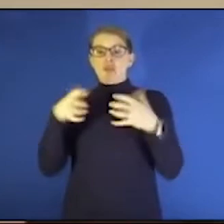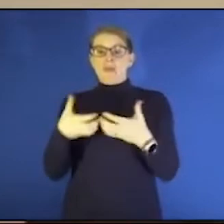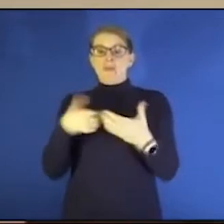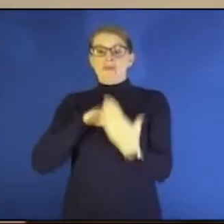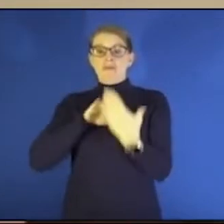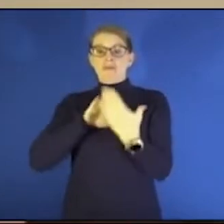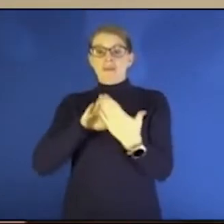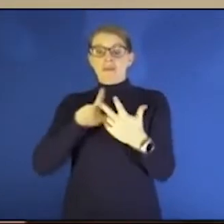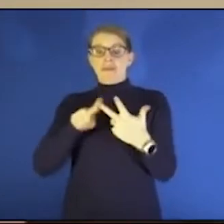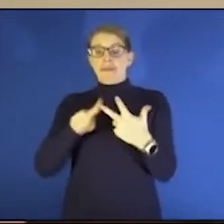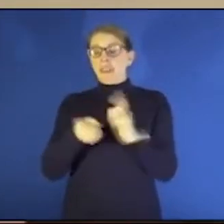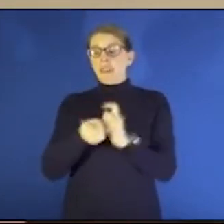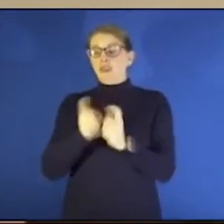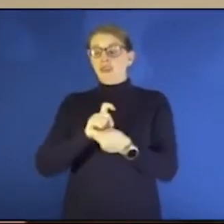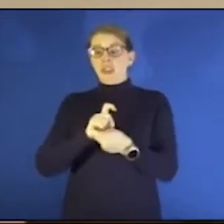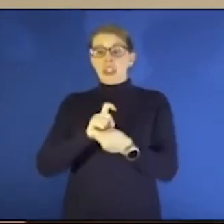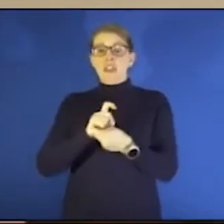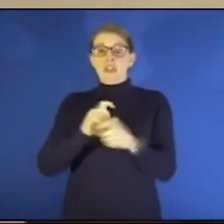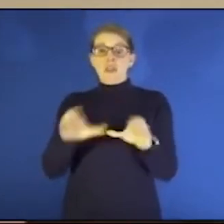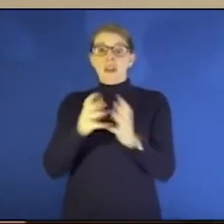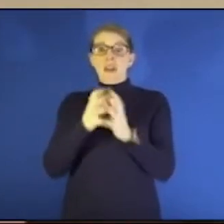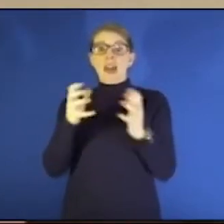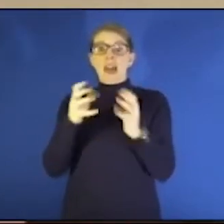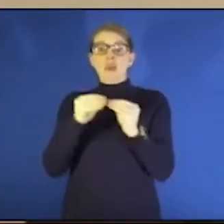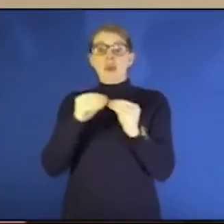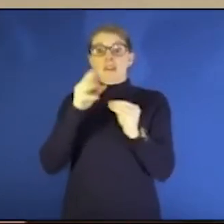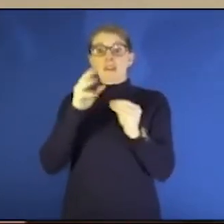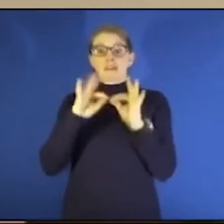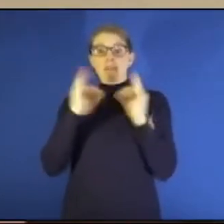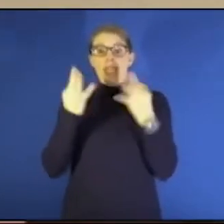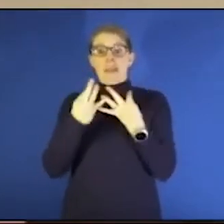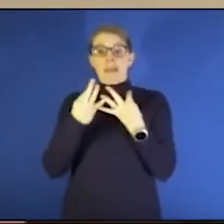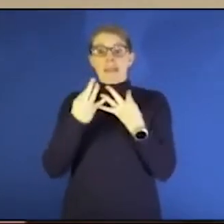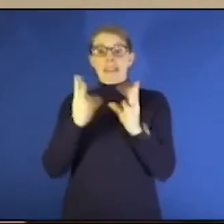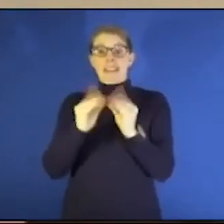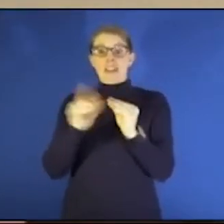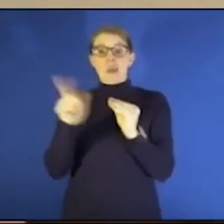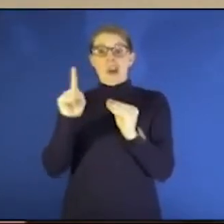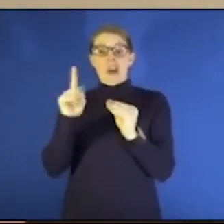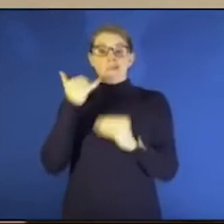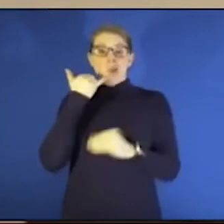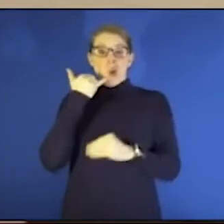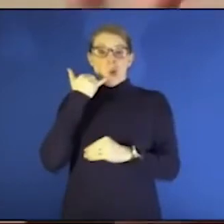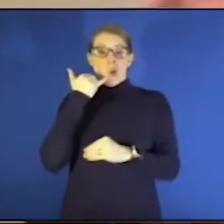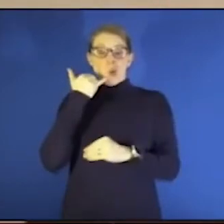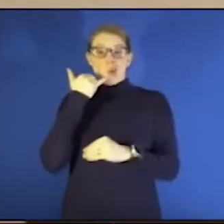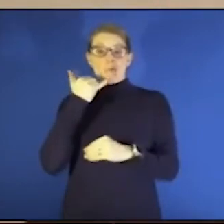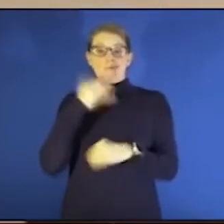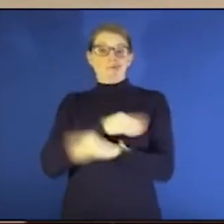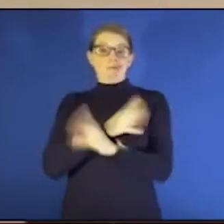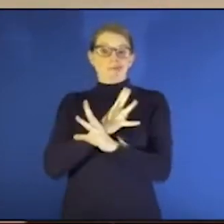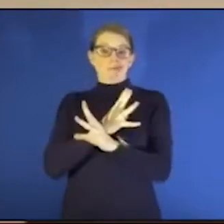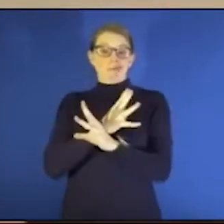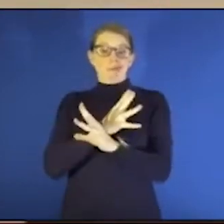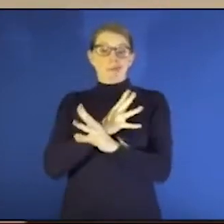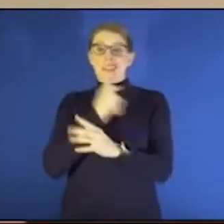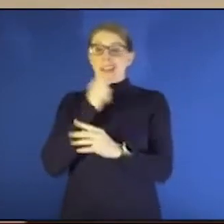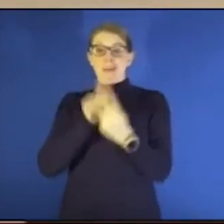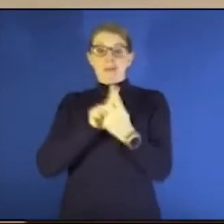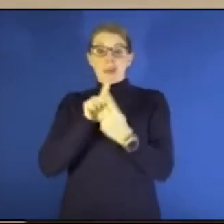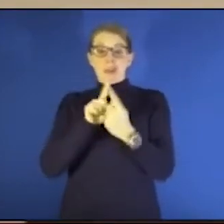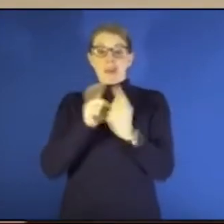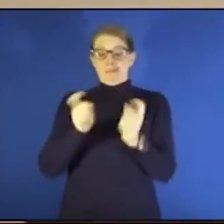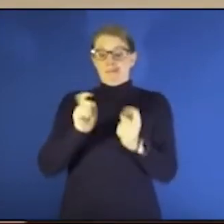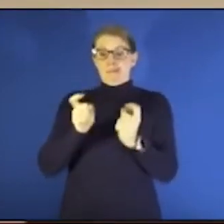change doing a lot more of our family sessions over the phone as opposed to in person. So we've had to really remodel how we've done